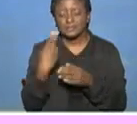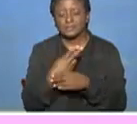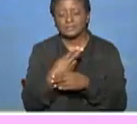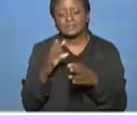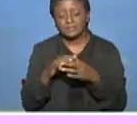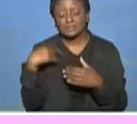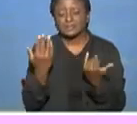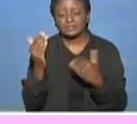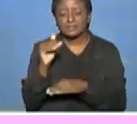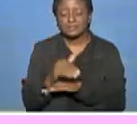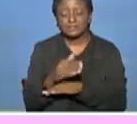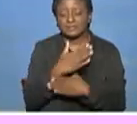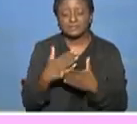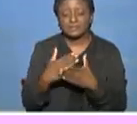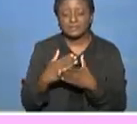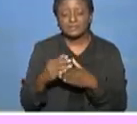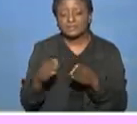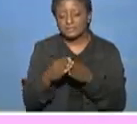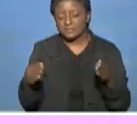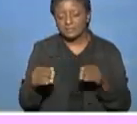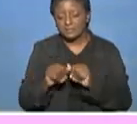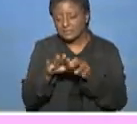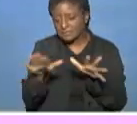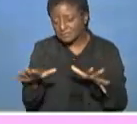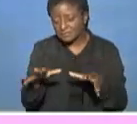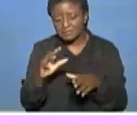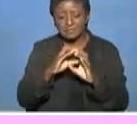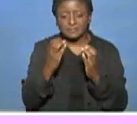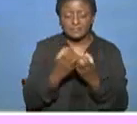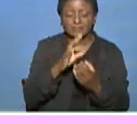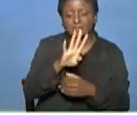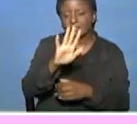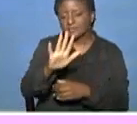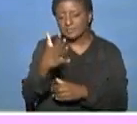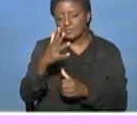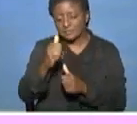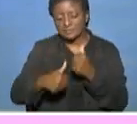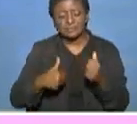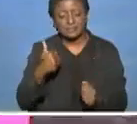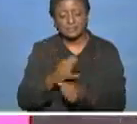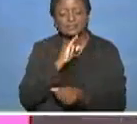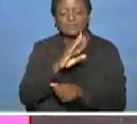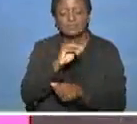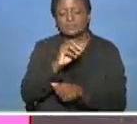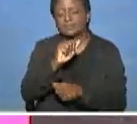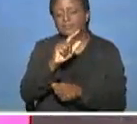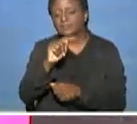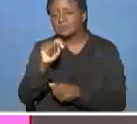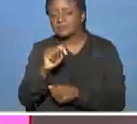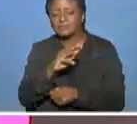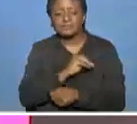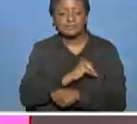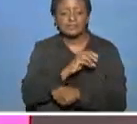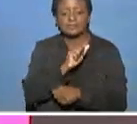Joining us tonight as part of the Broadcasting Corporation's 45th anniversary is Matt Maura. Good evening, Matt. Good